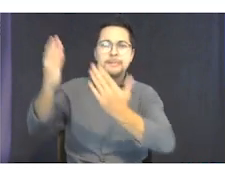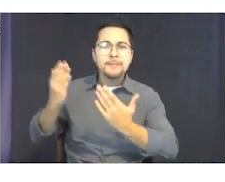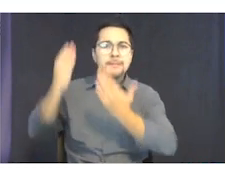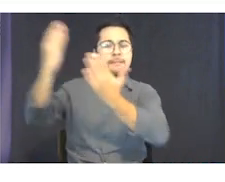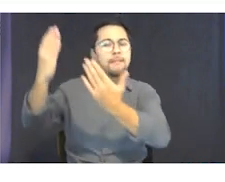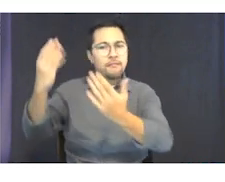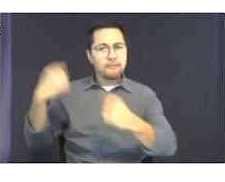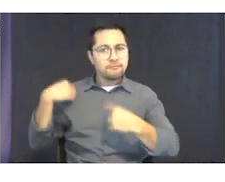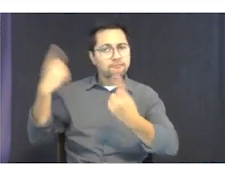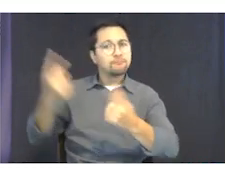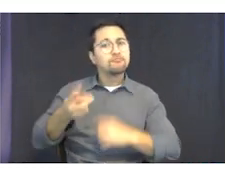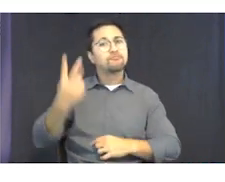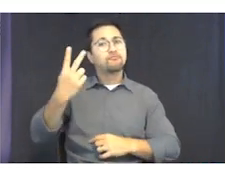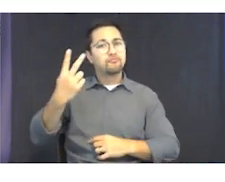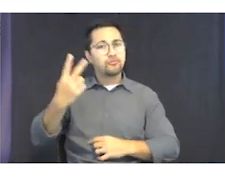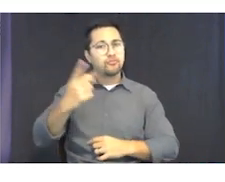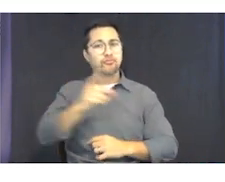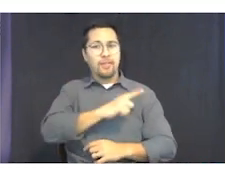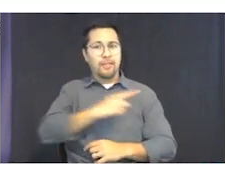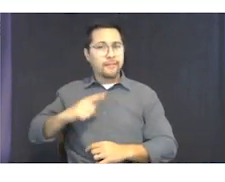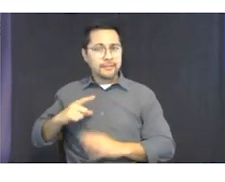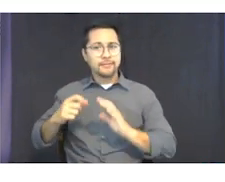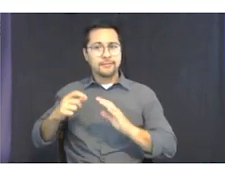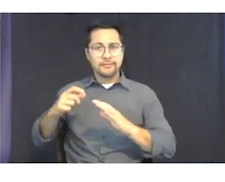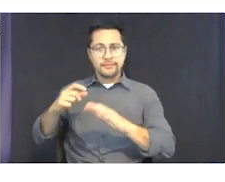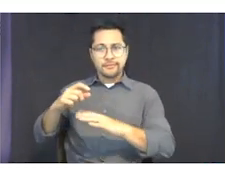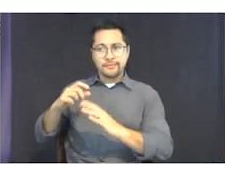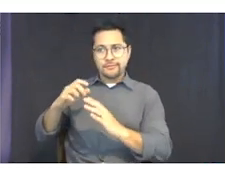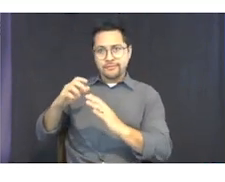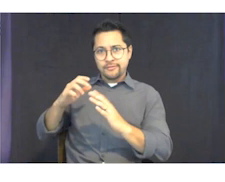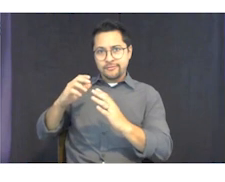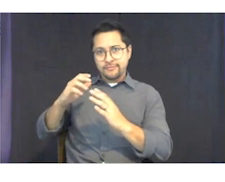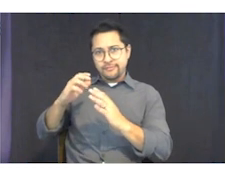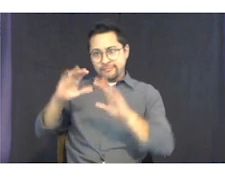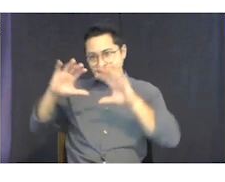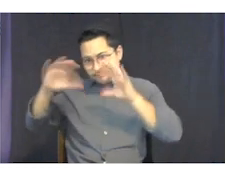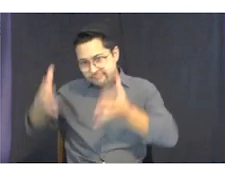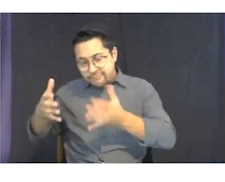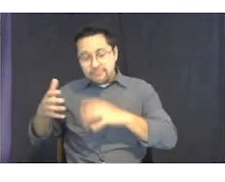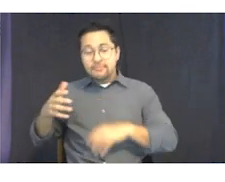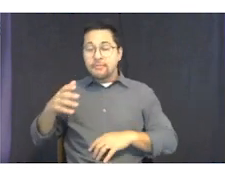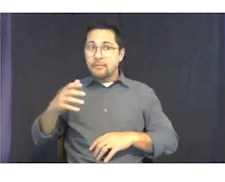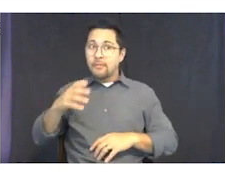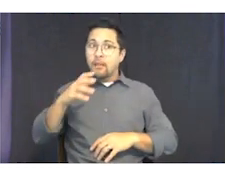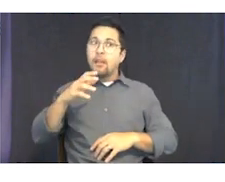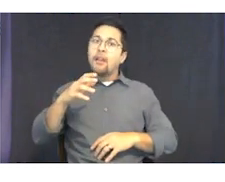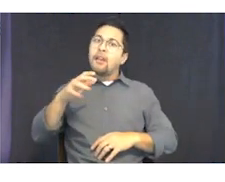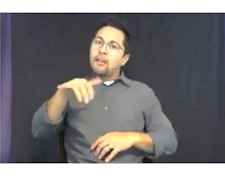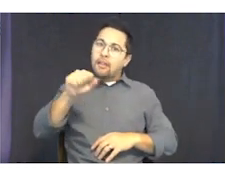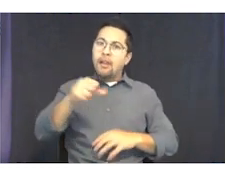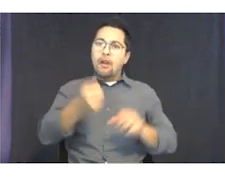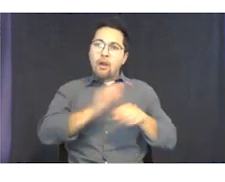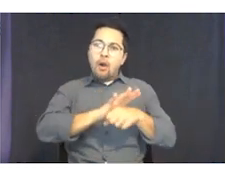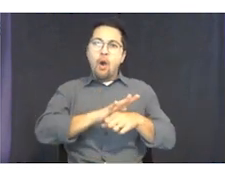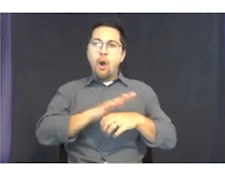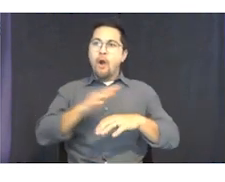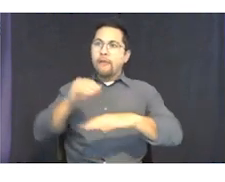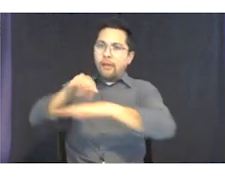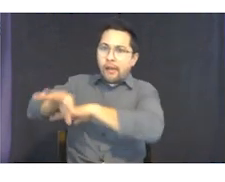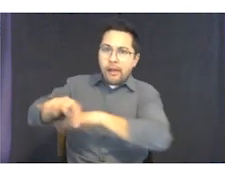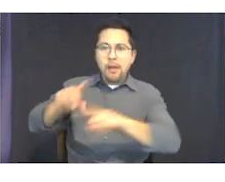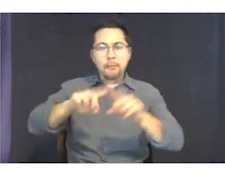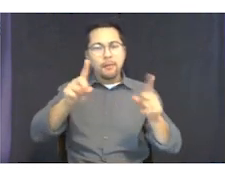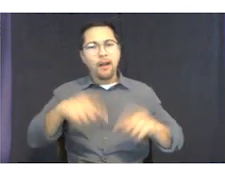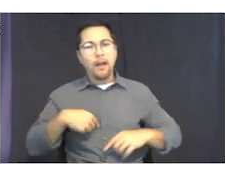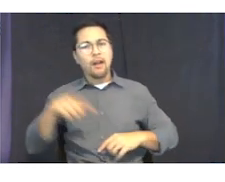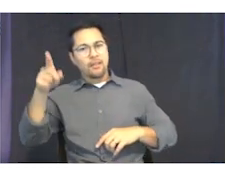sessions that have also been prompted by not only the COVID contingencies, but the need to continue to promote